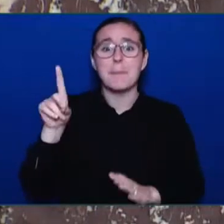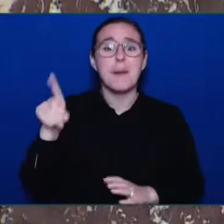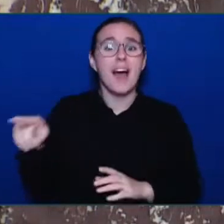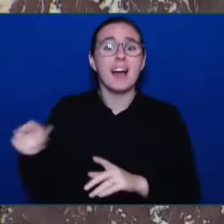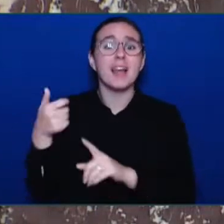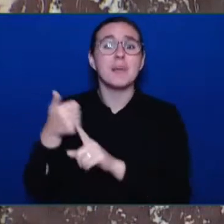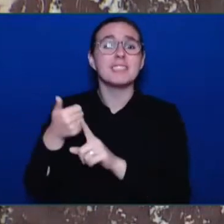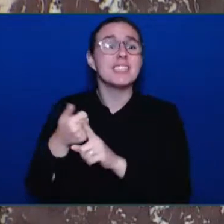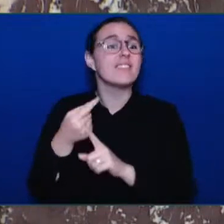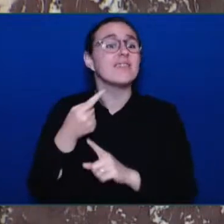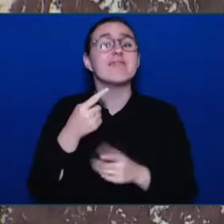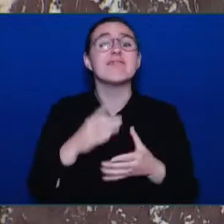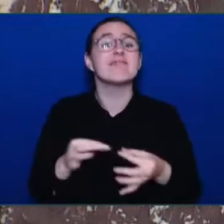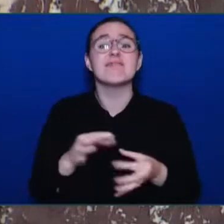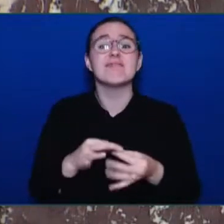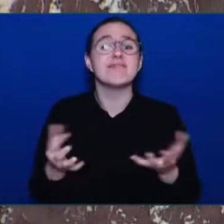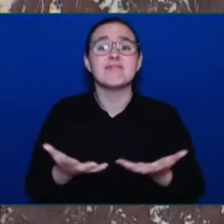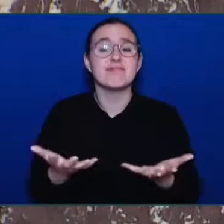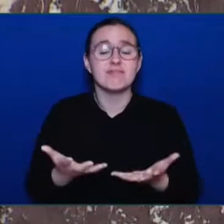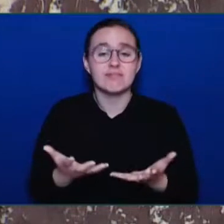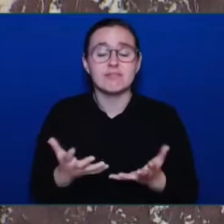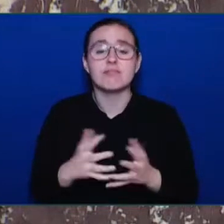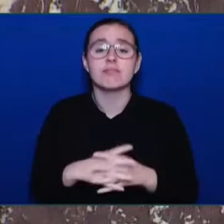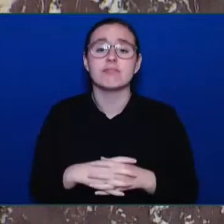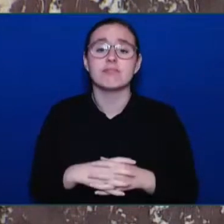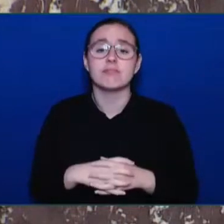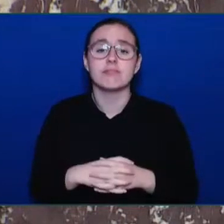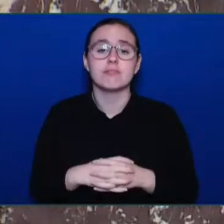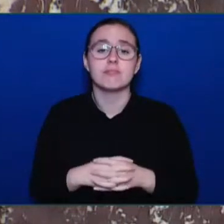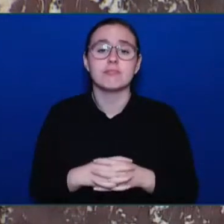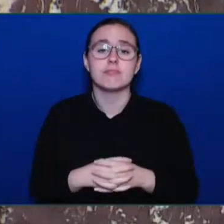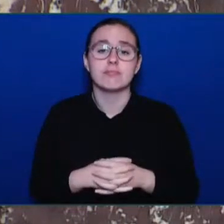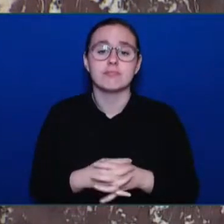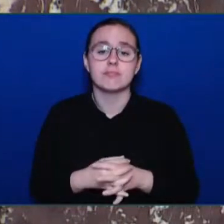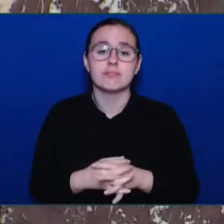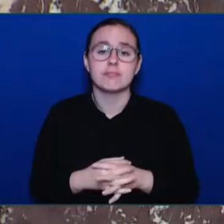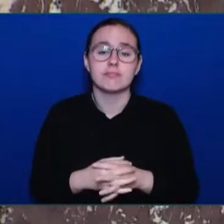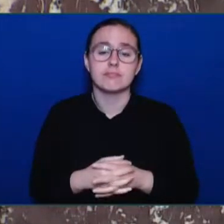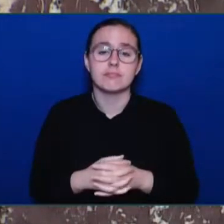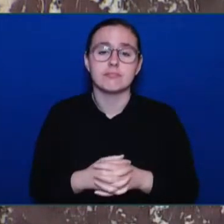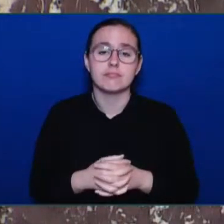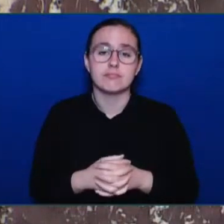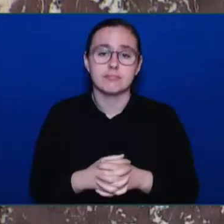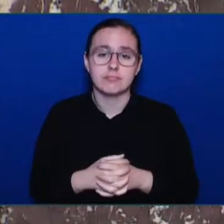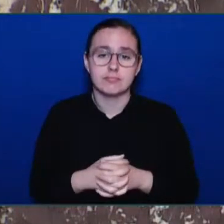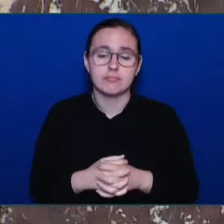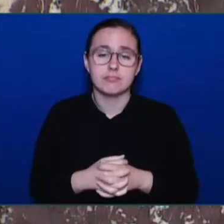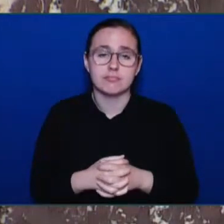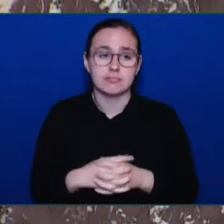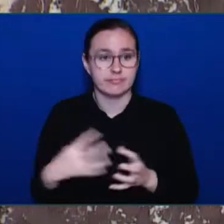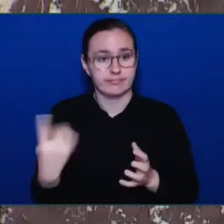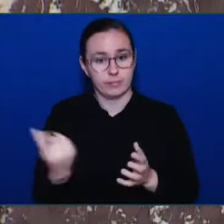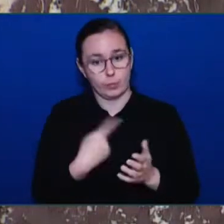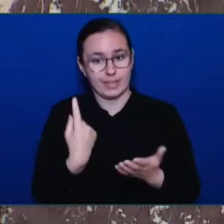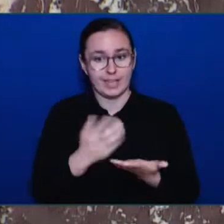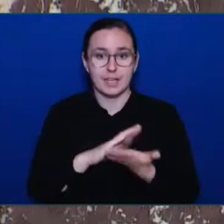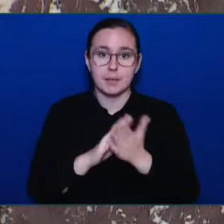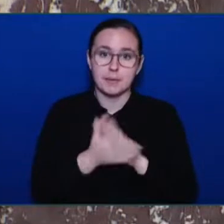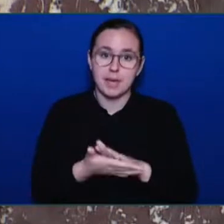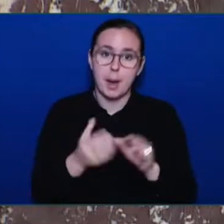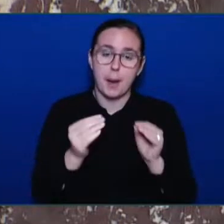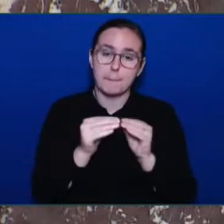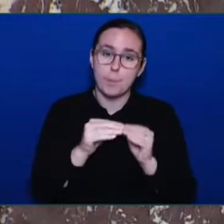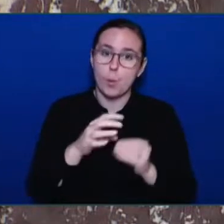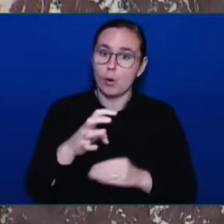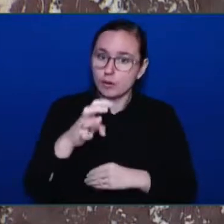being more assertive and seeking detention for offenders who breach their conditions over and over and over